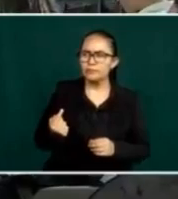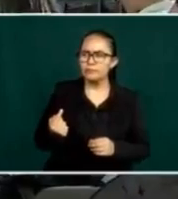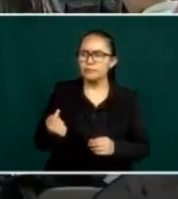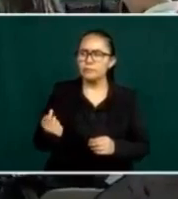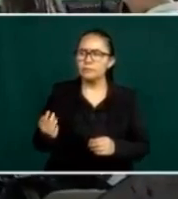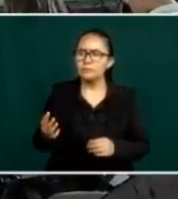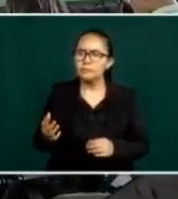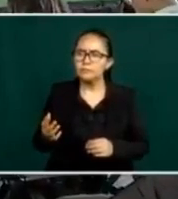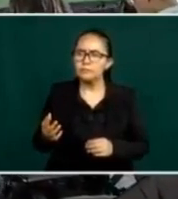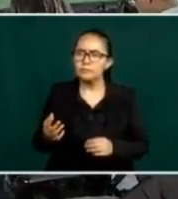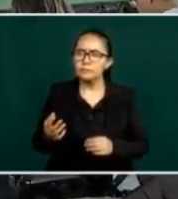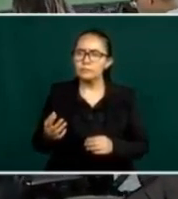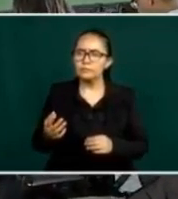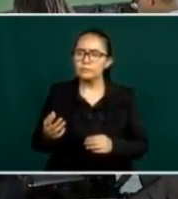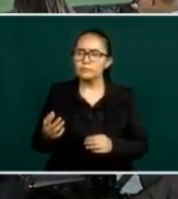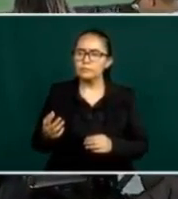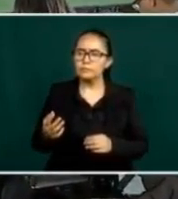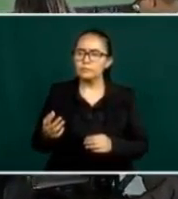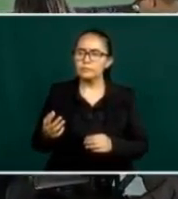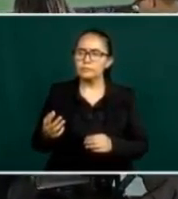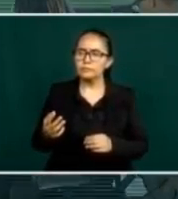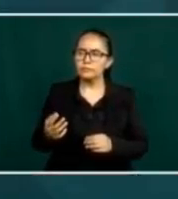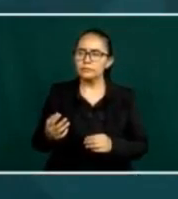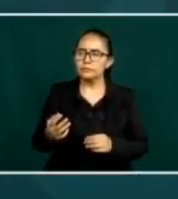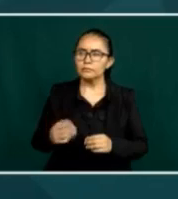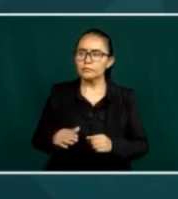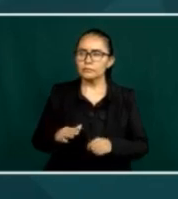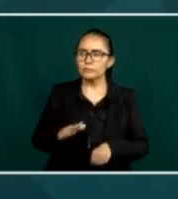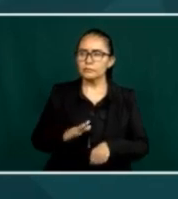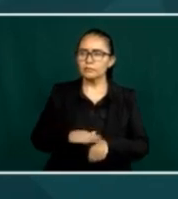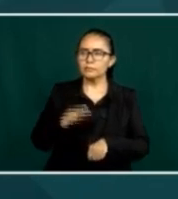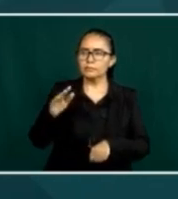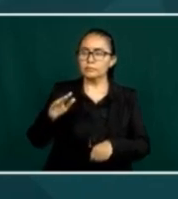that the peso is the